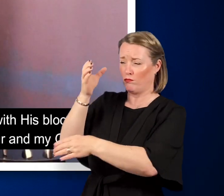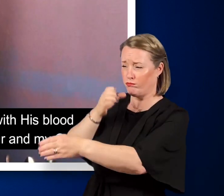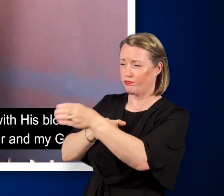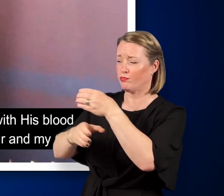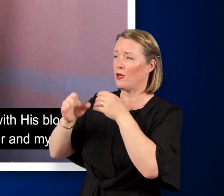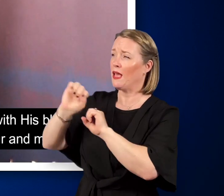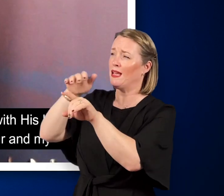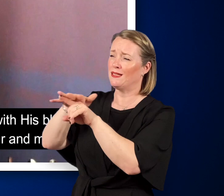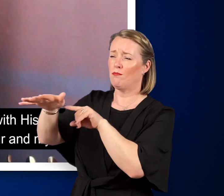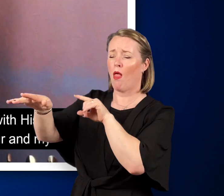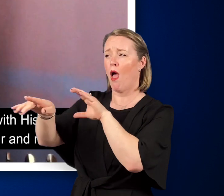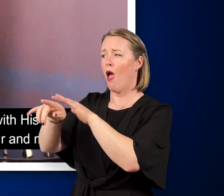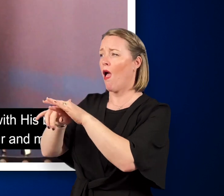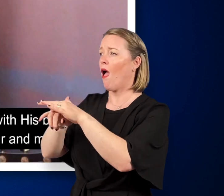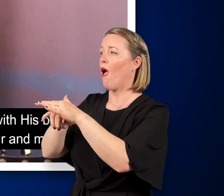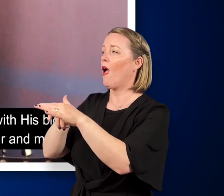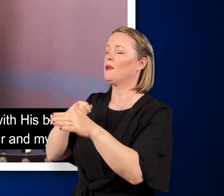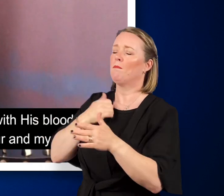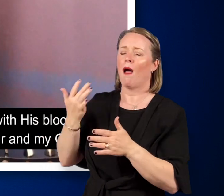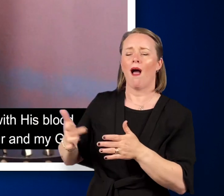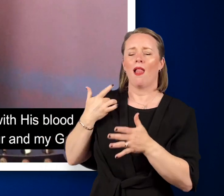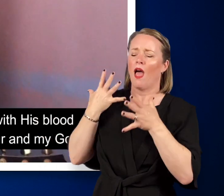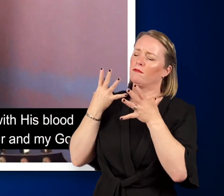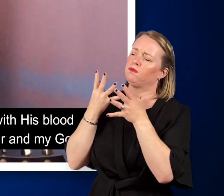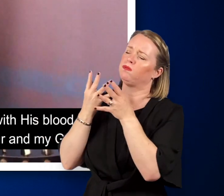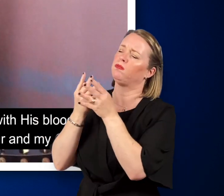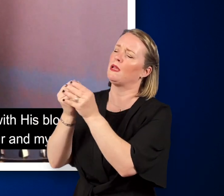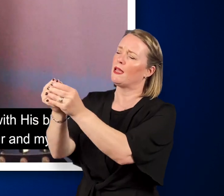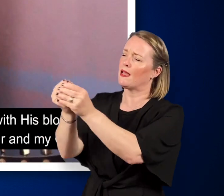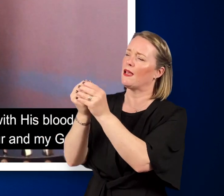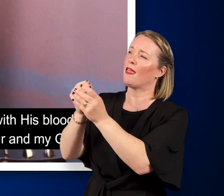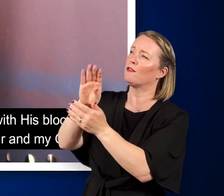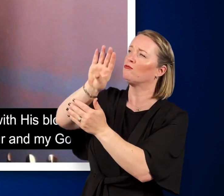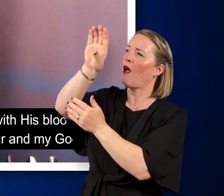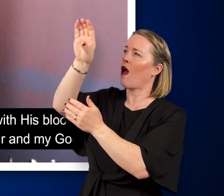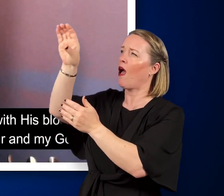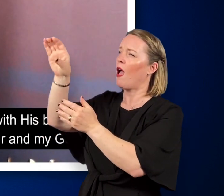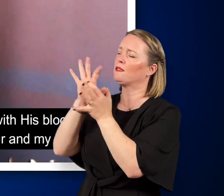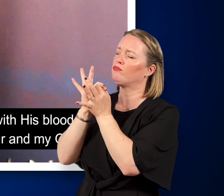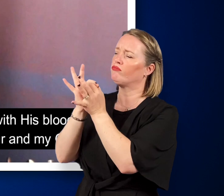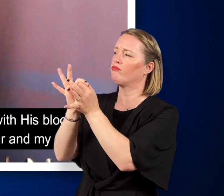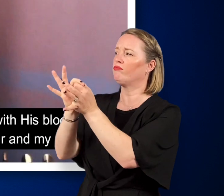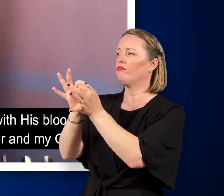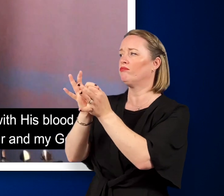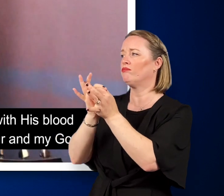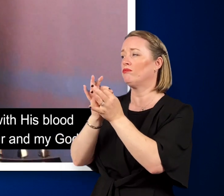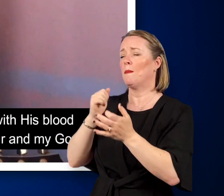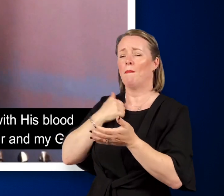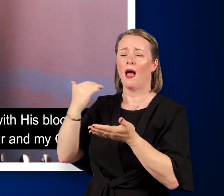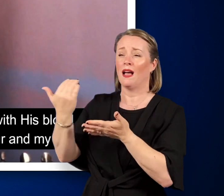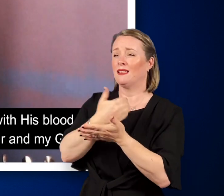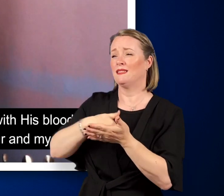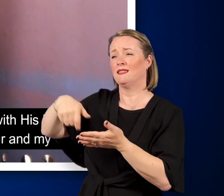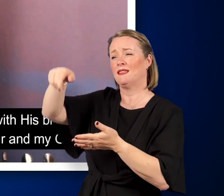purchased with his blood, my life is hid with Christ on high,